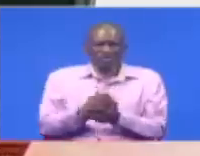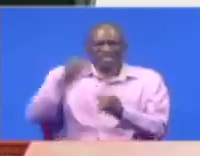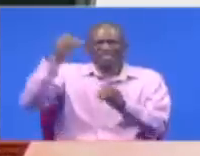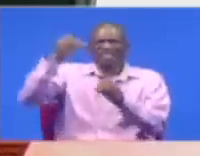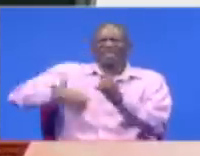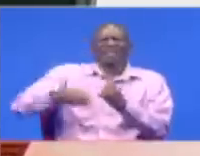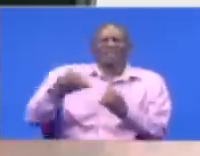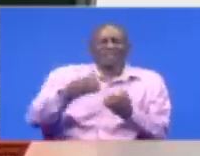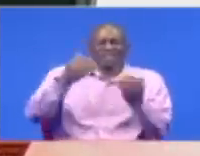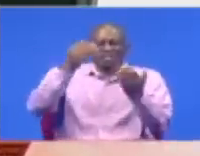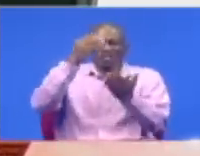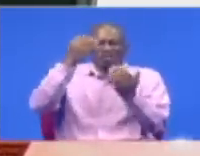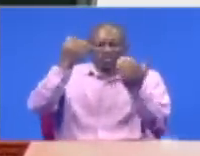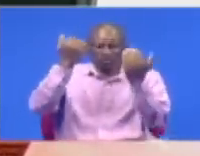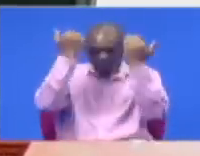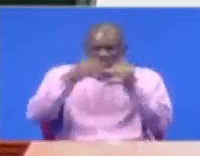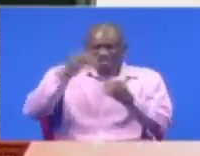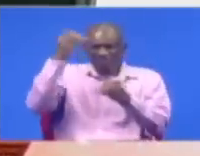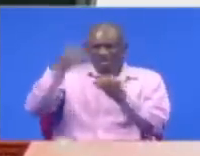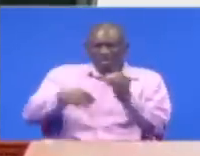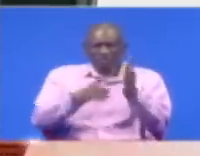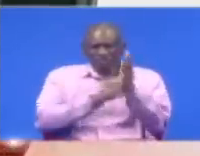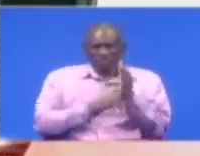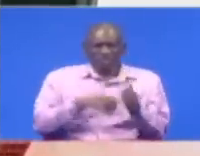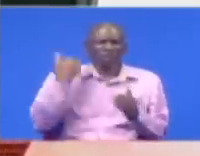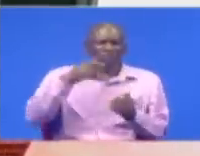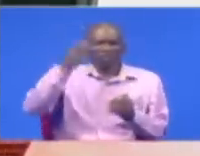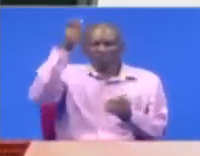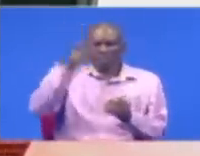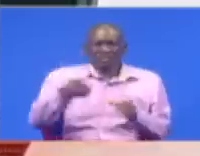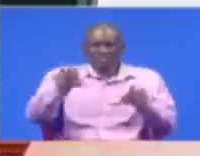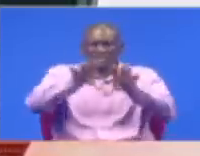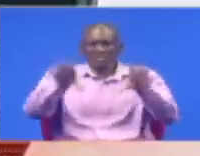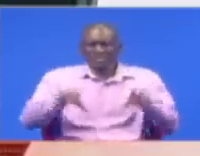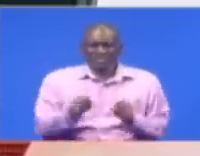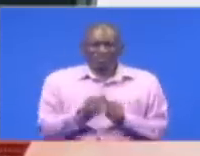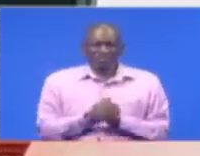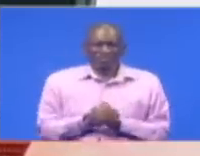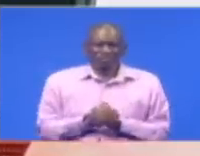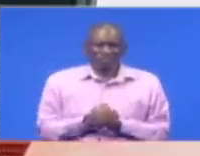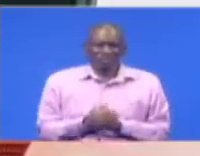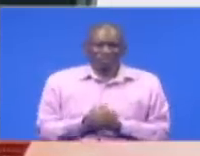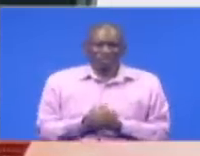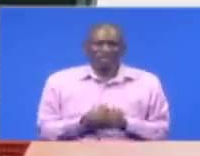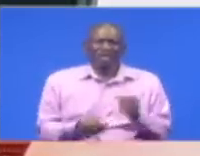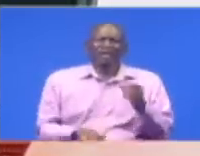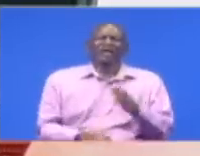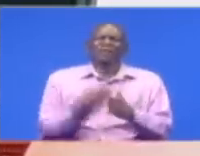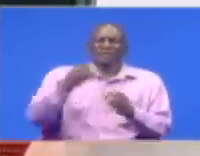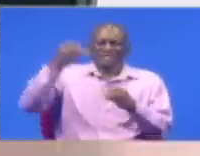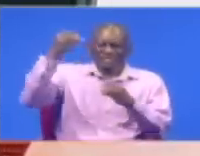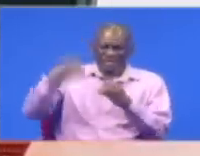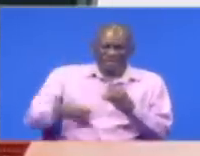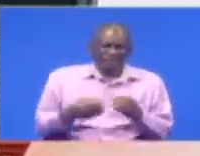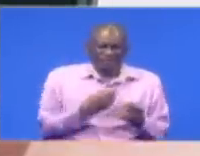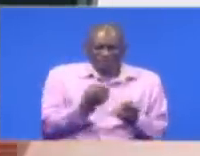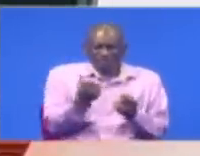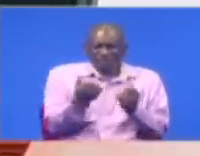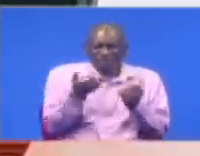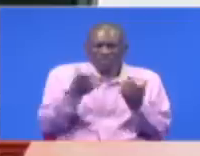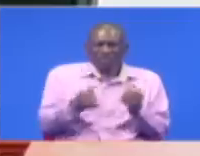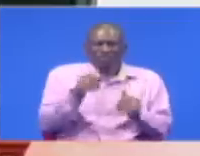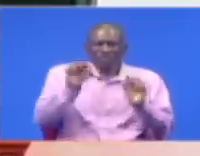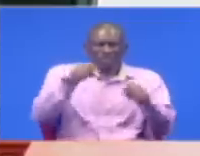end in, for example, the criminal justice system. Coming at the tail end, there's very little you can